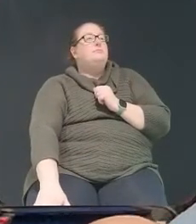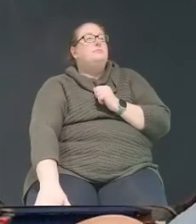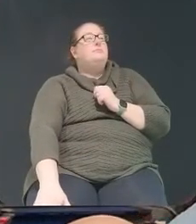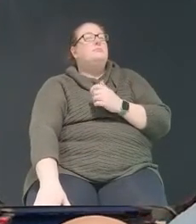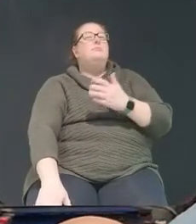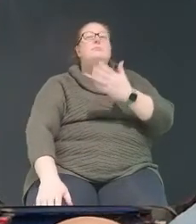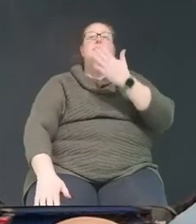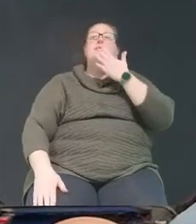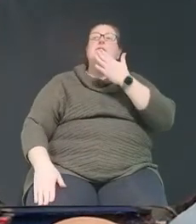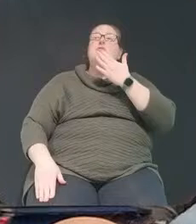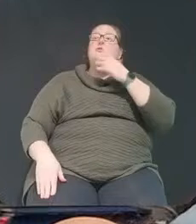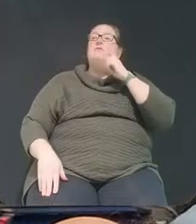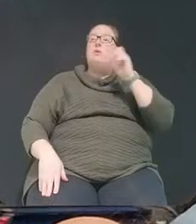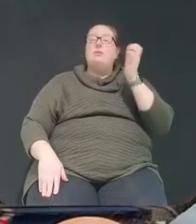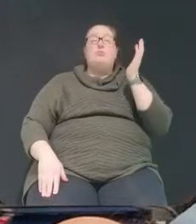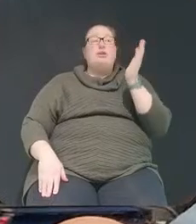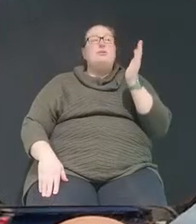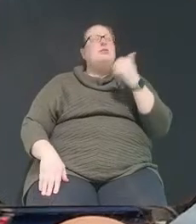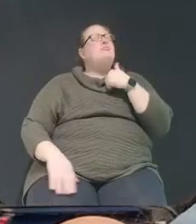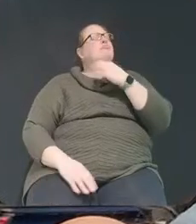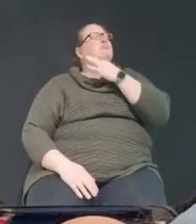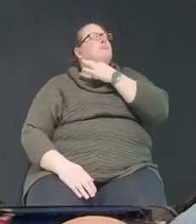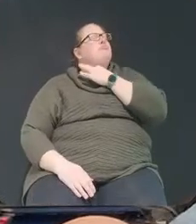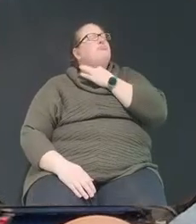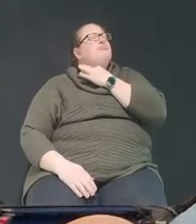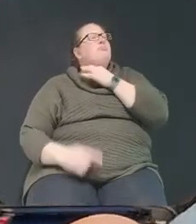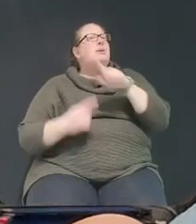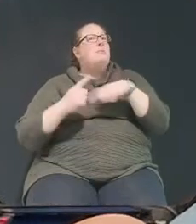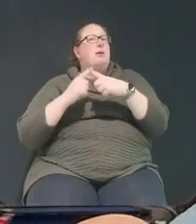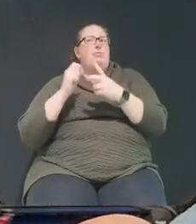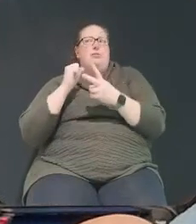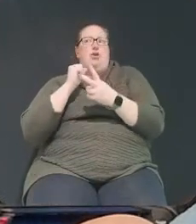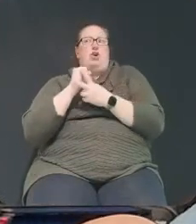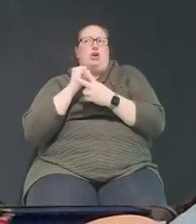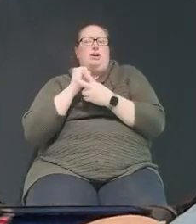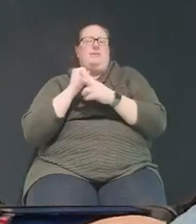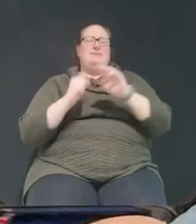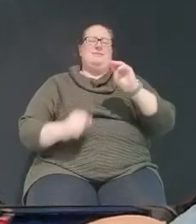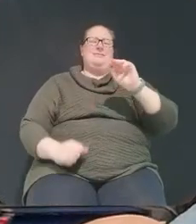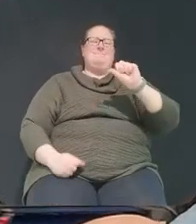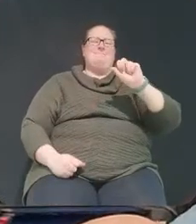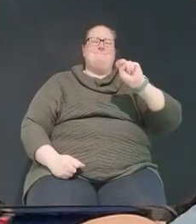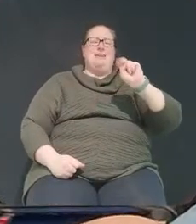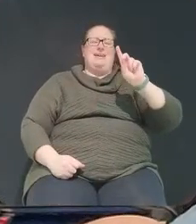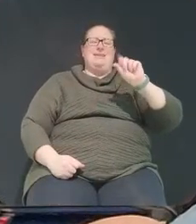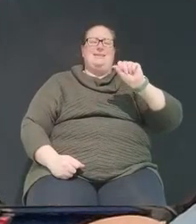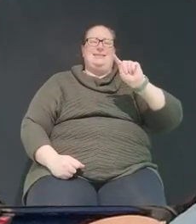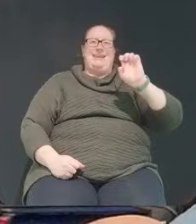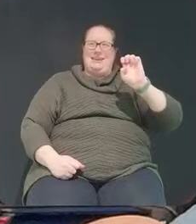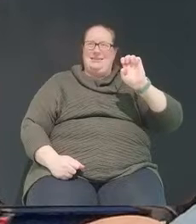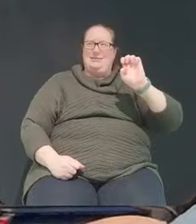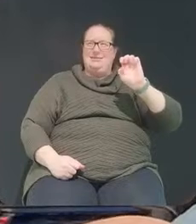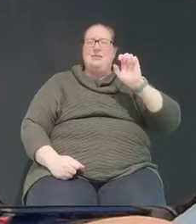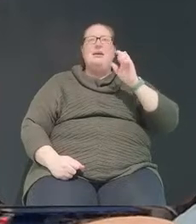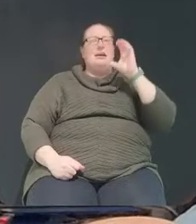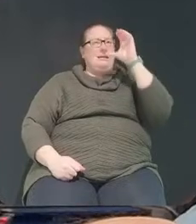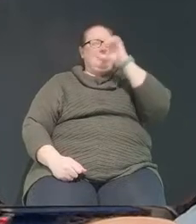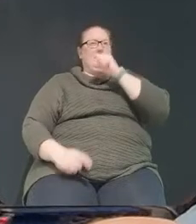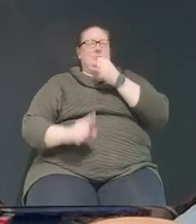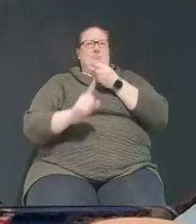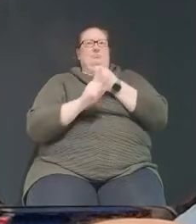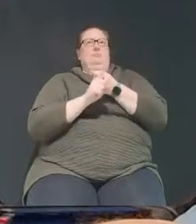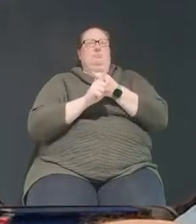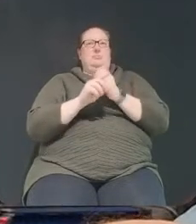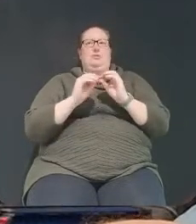Thank you for the presentation. I was curious about the archives mandate because I guess it struck me a little that there's